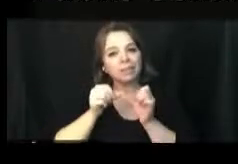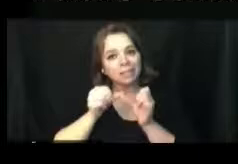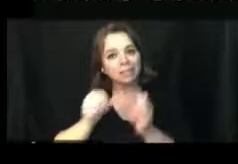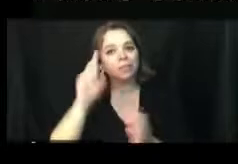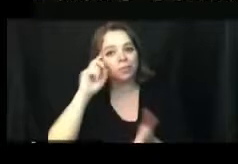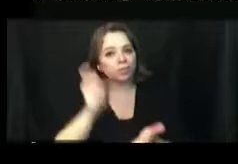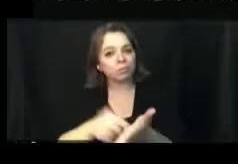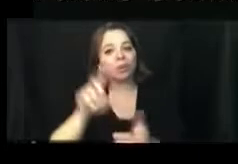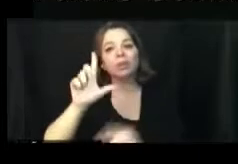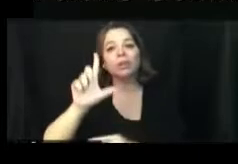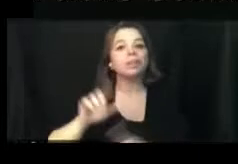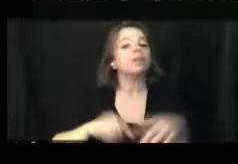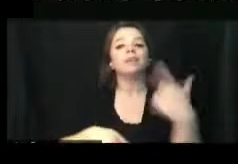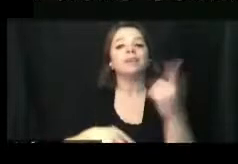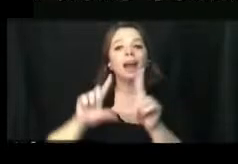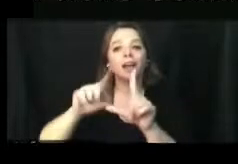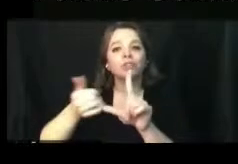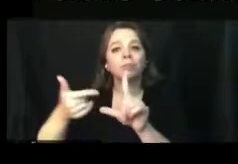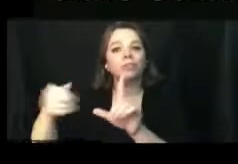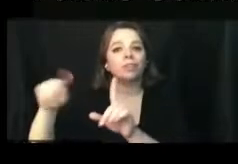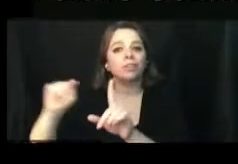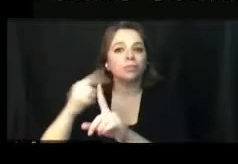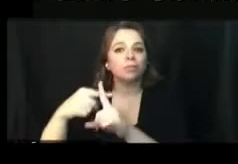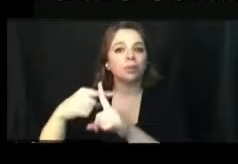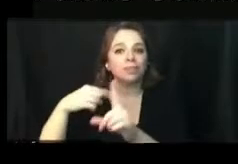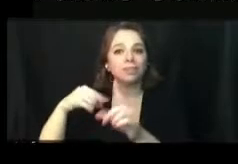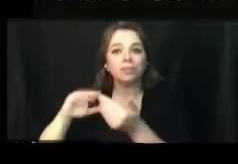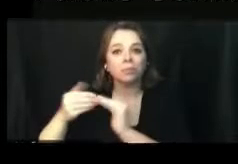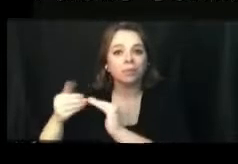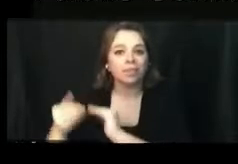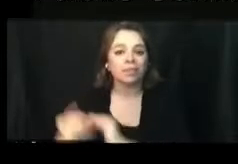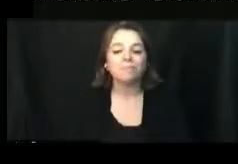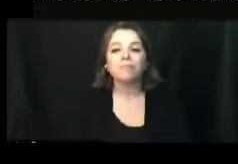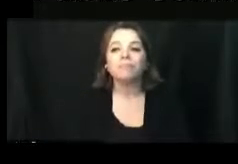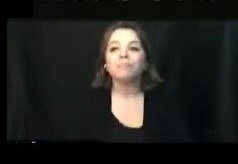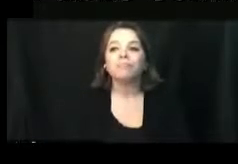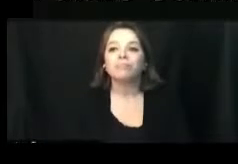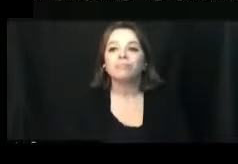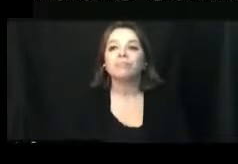plus community as a community of interest. And thank you so much for your time and wish you all the luck